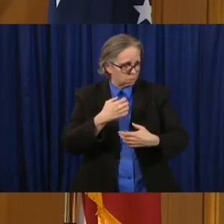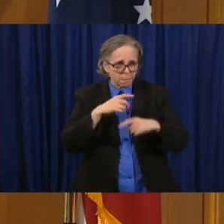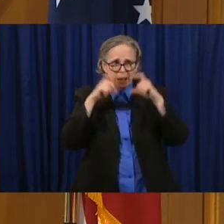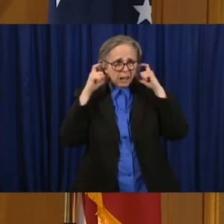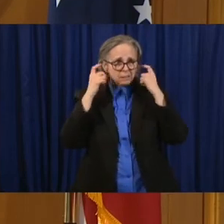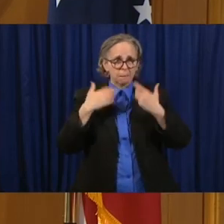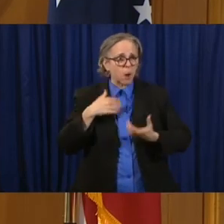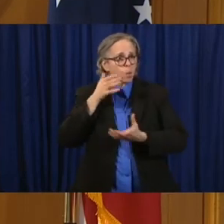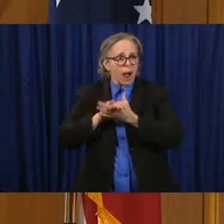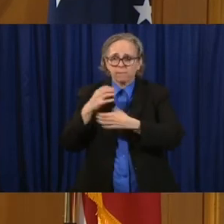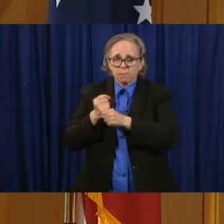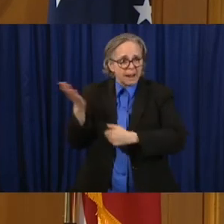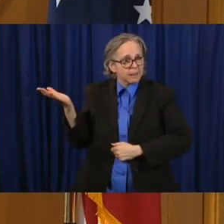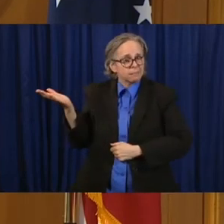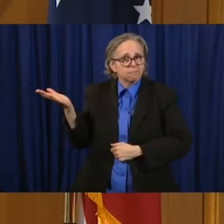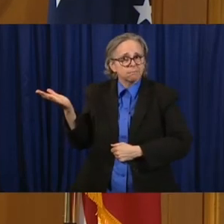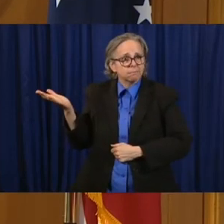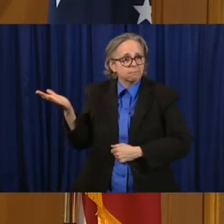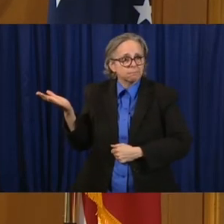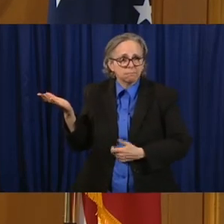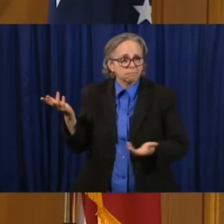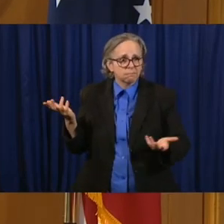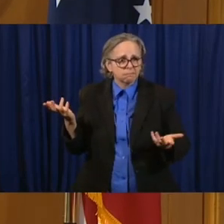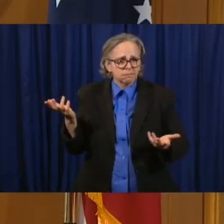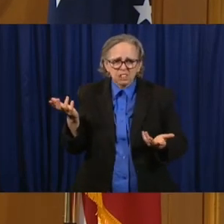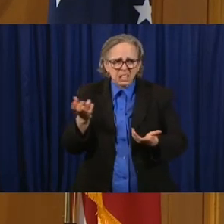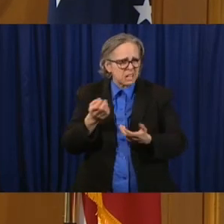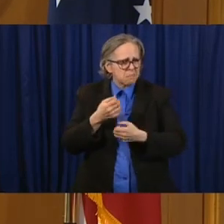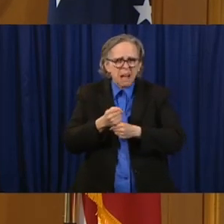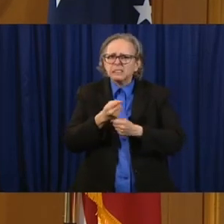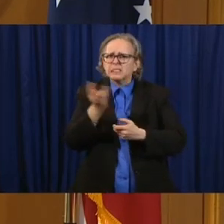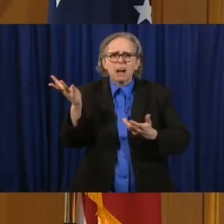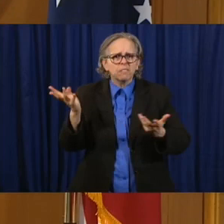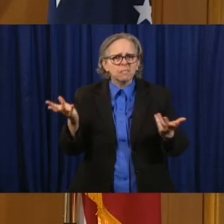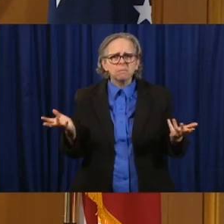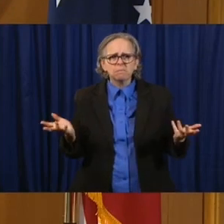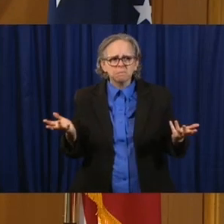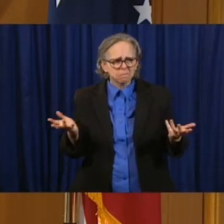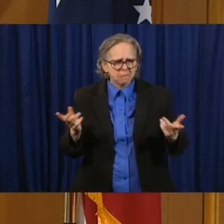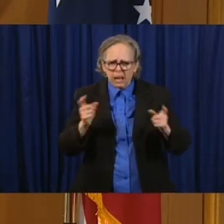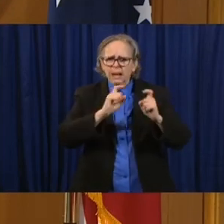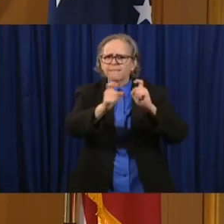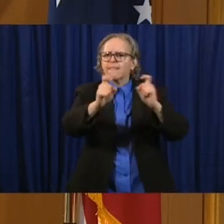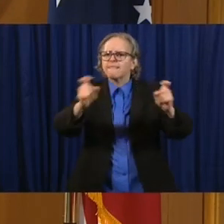Fran, and she's made a number of them. She's given to different people.